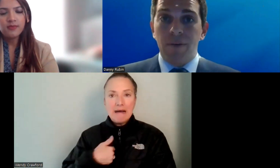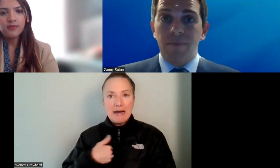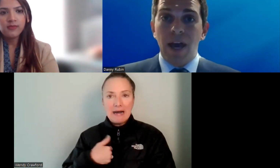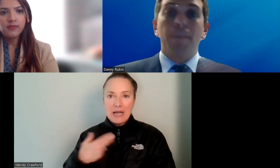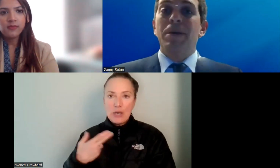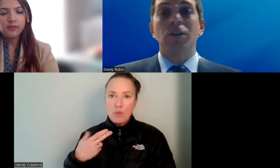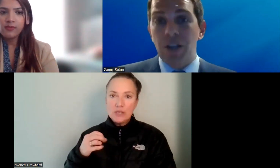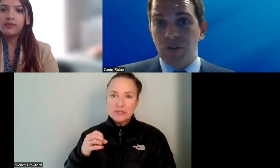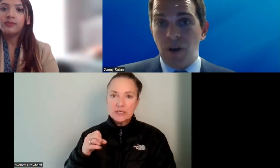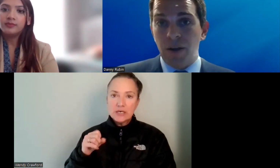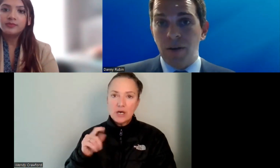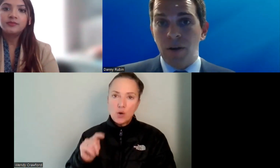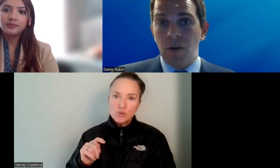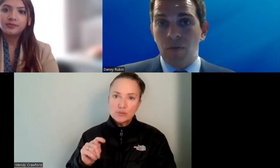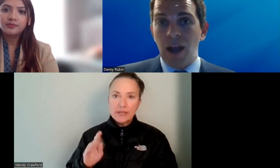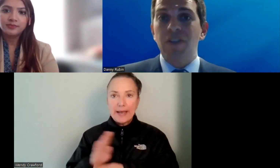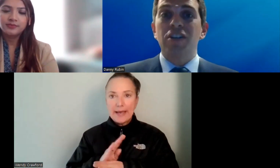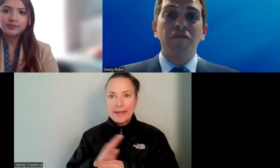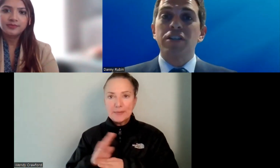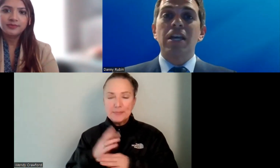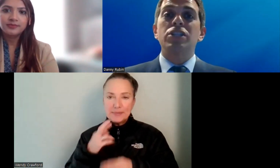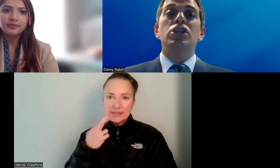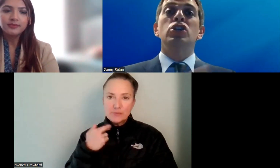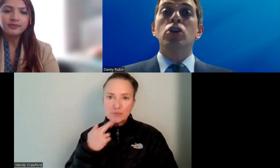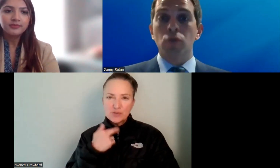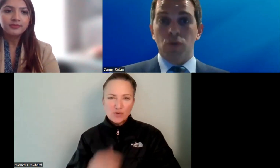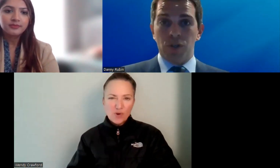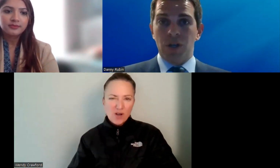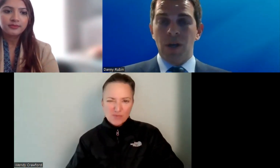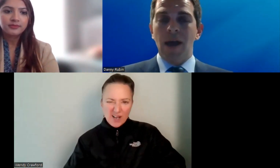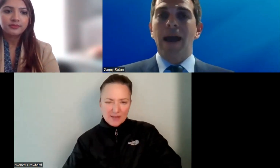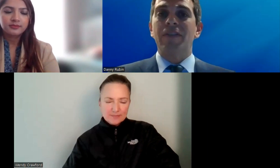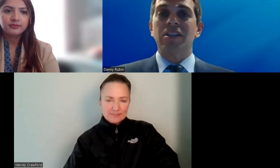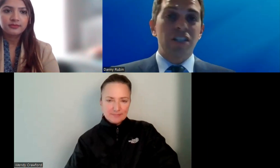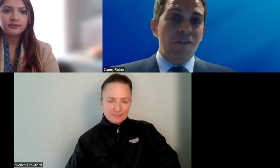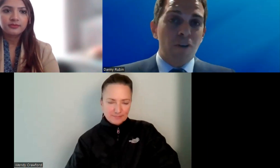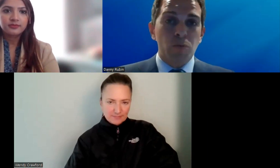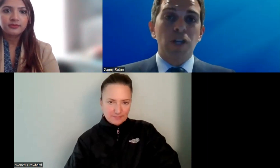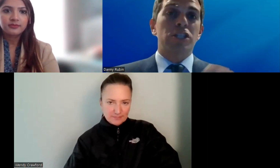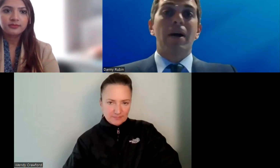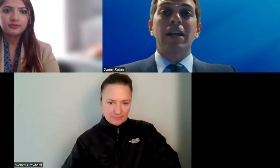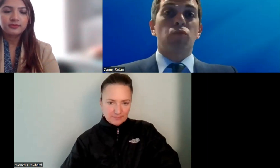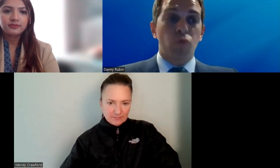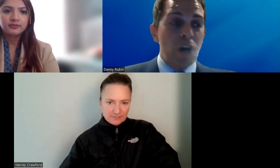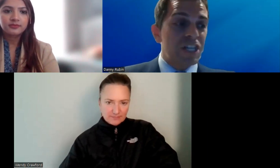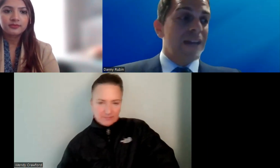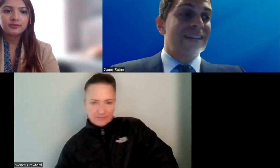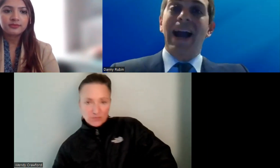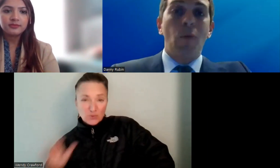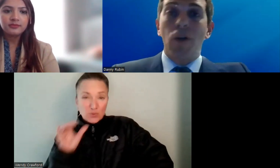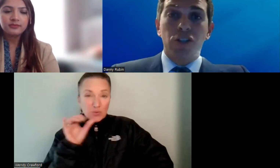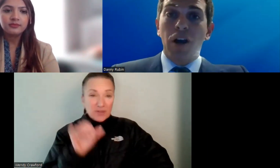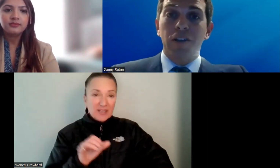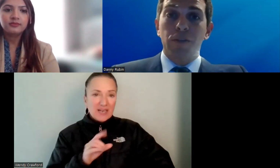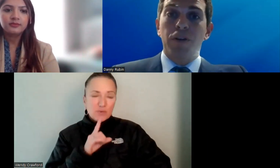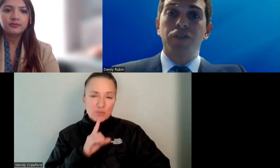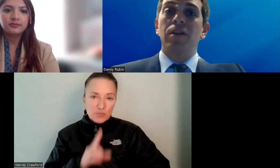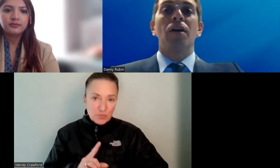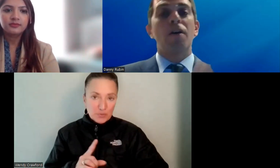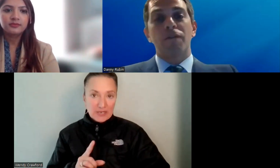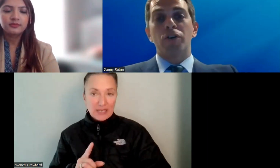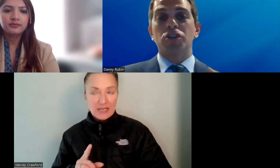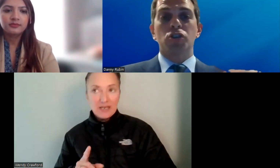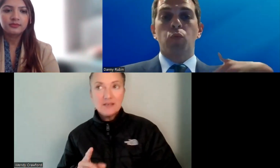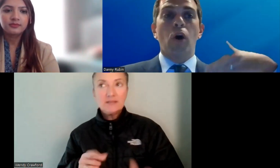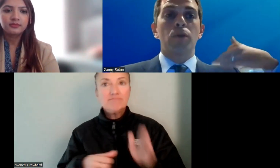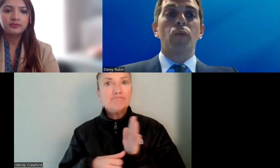at a restaurant, at a busy restaurant, right? The difference is huge. And it's the difference between somebody reaching out and saying, I want to talk to this